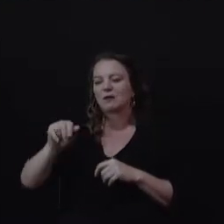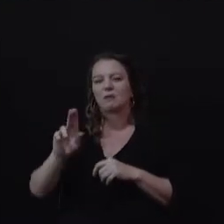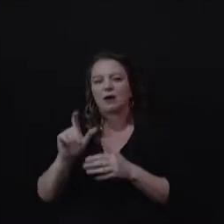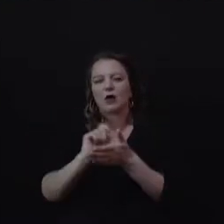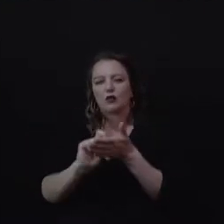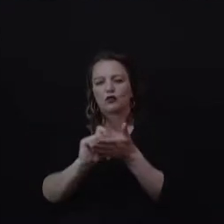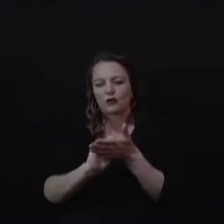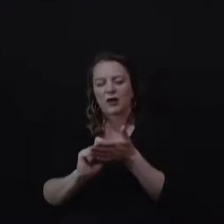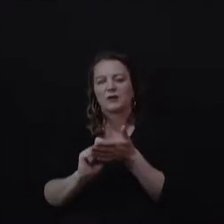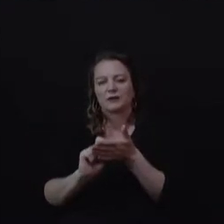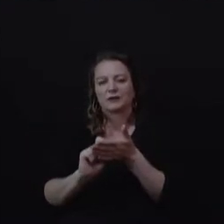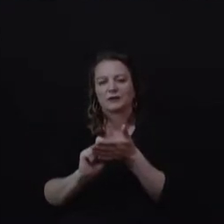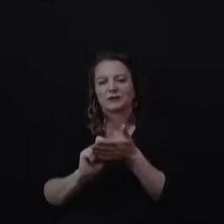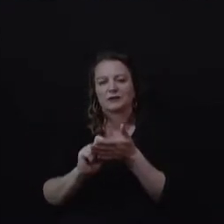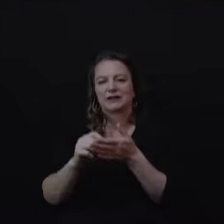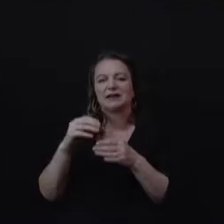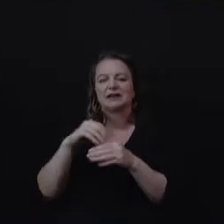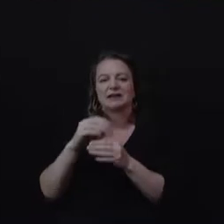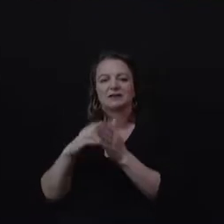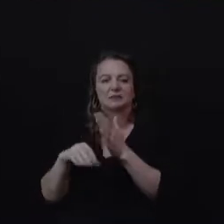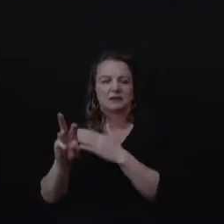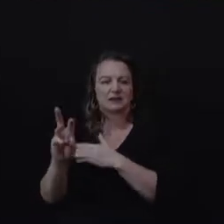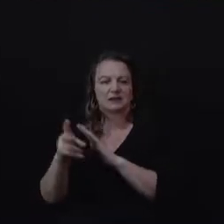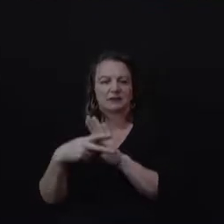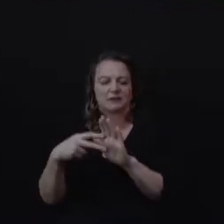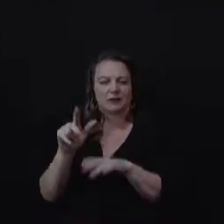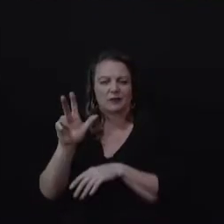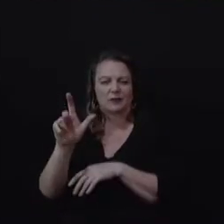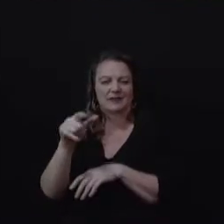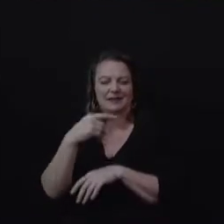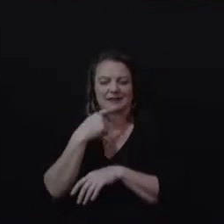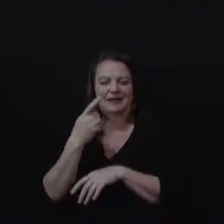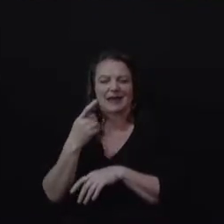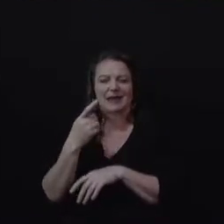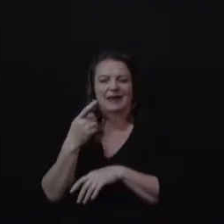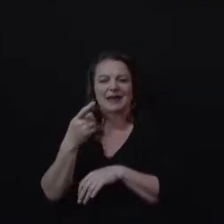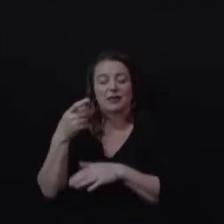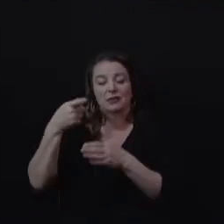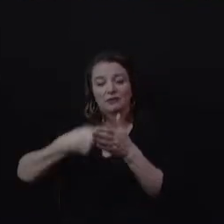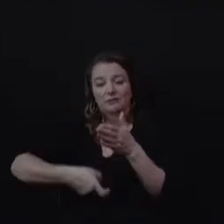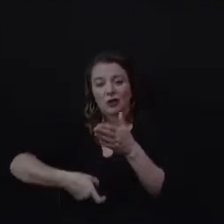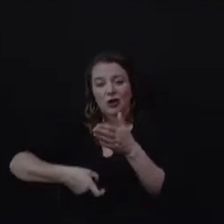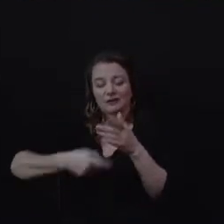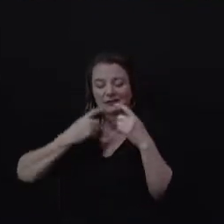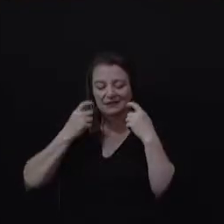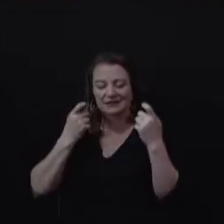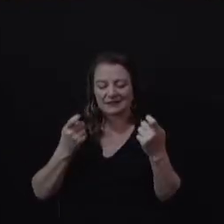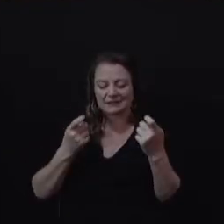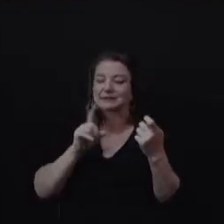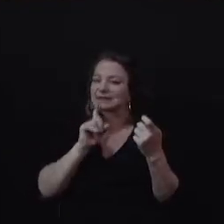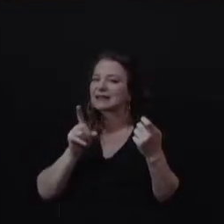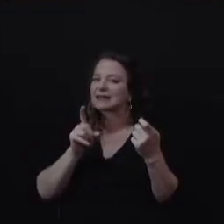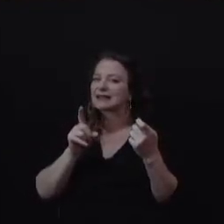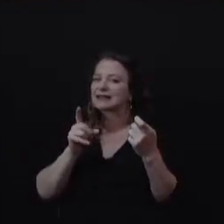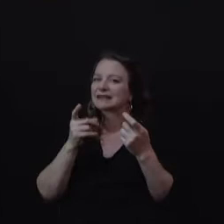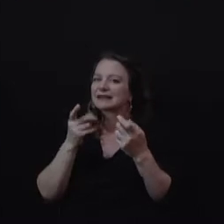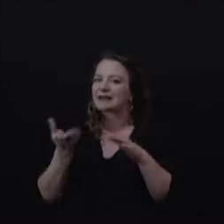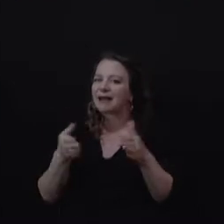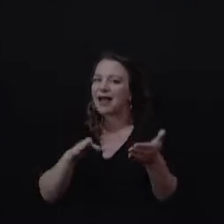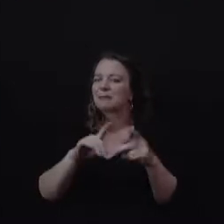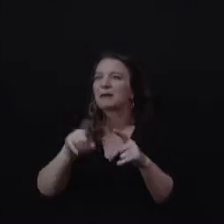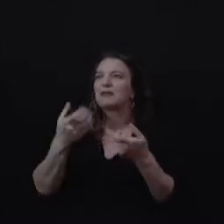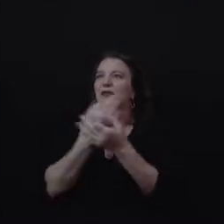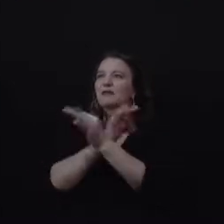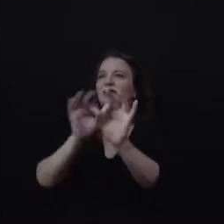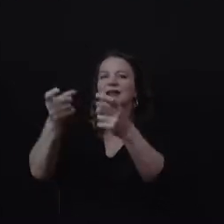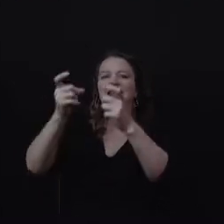Romans chapter 6, verse 23, that the wages of sin is death, but the free gift of God